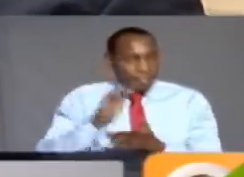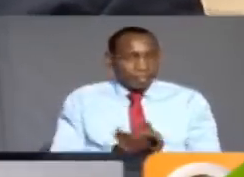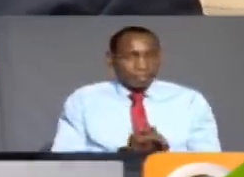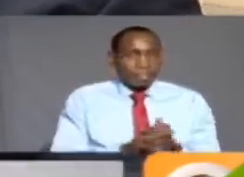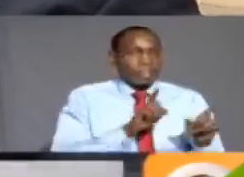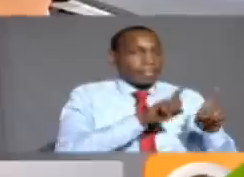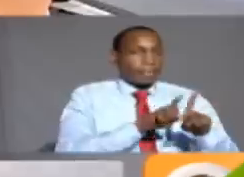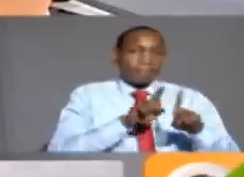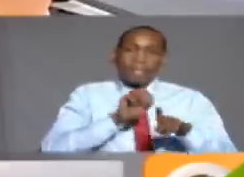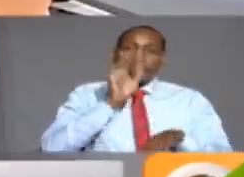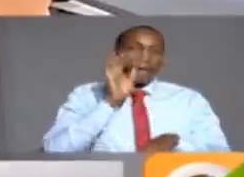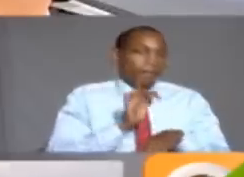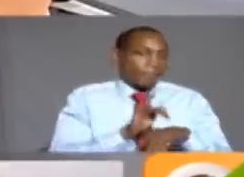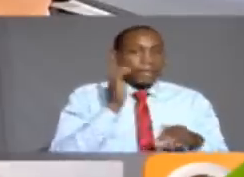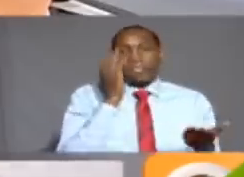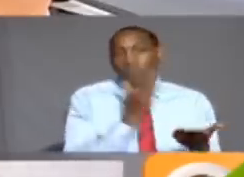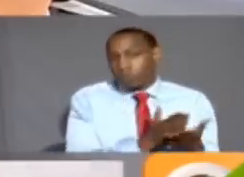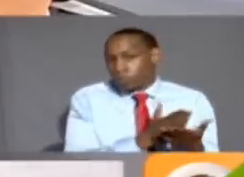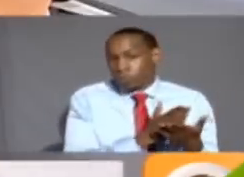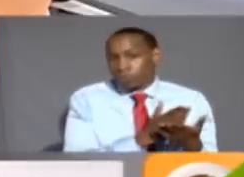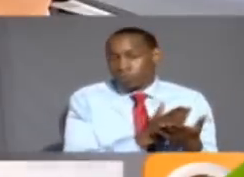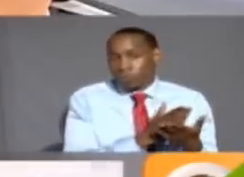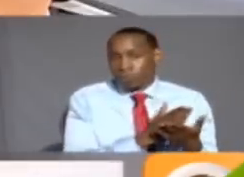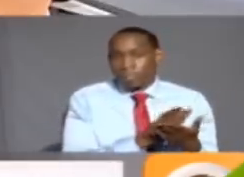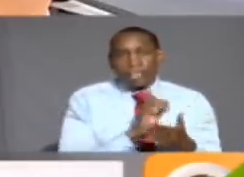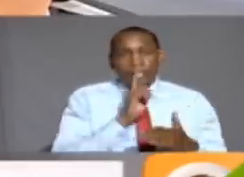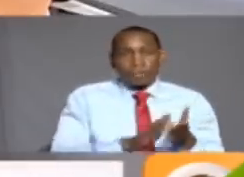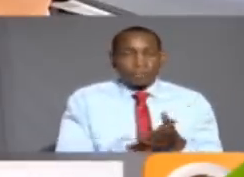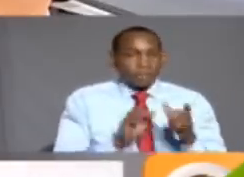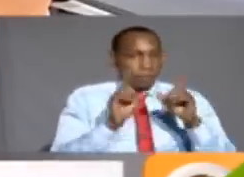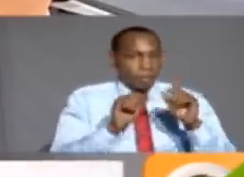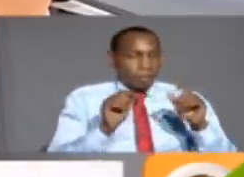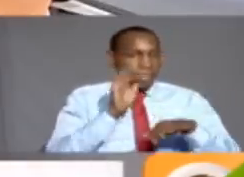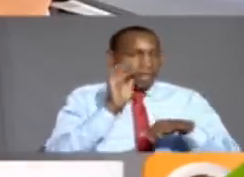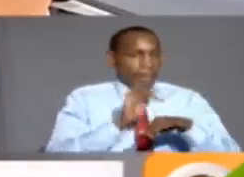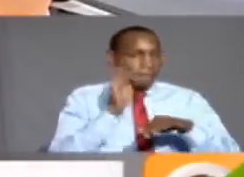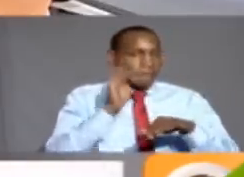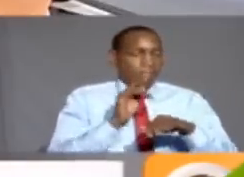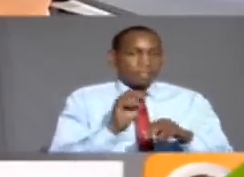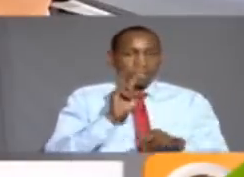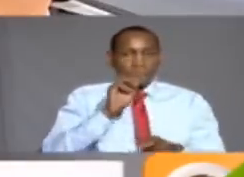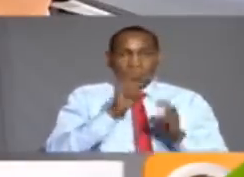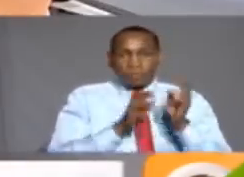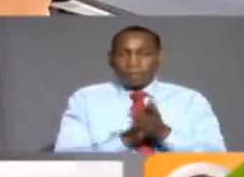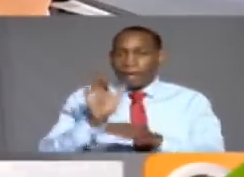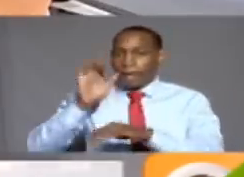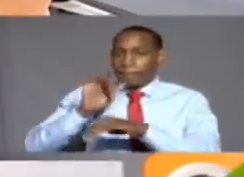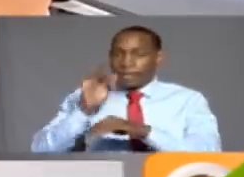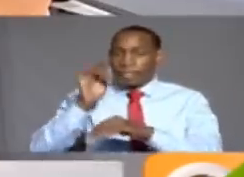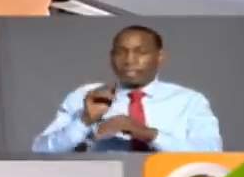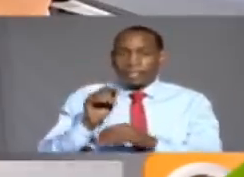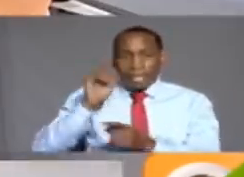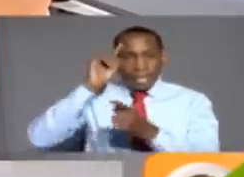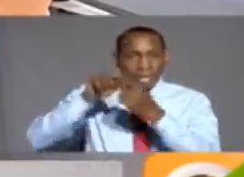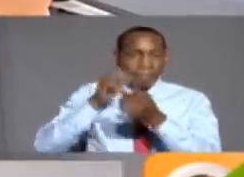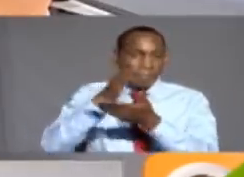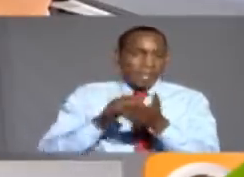will affect. You are saying no. You're saying the fallacy is that it will affect 2022. It will affect the ambitions of certain individuals. Either